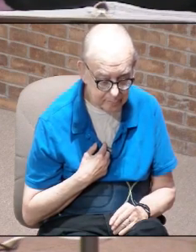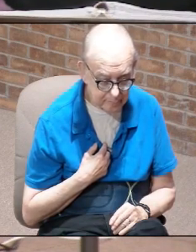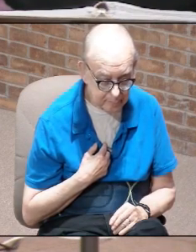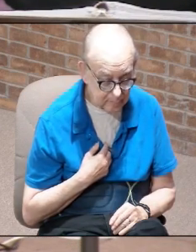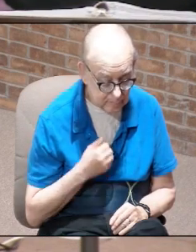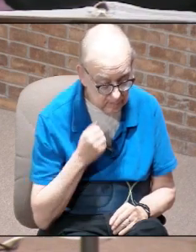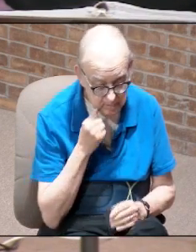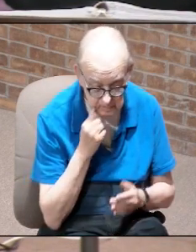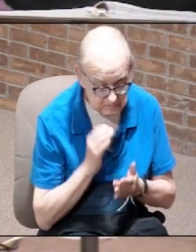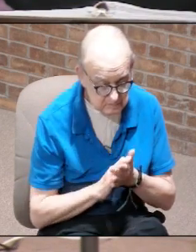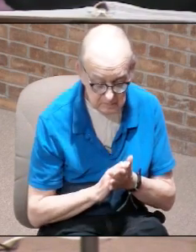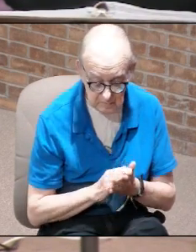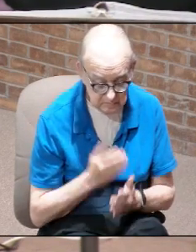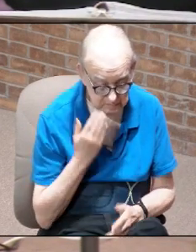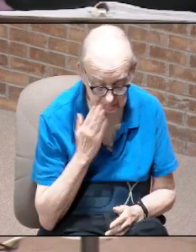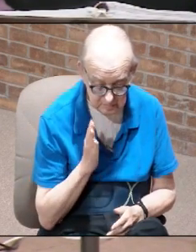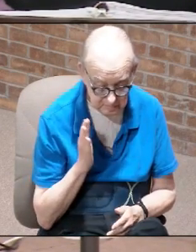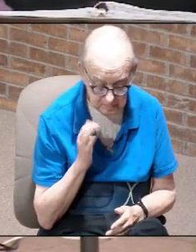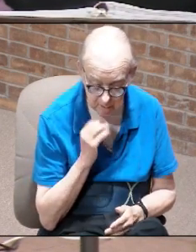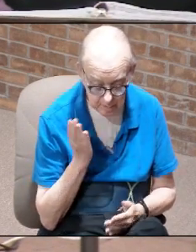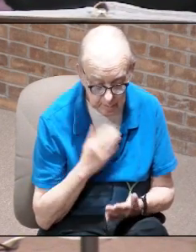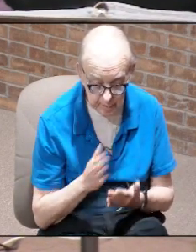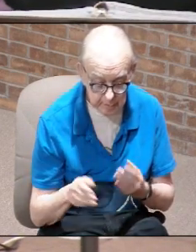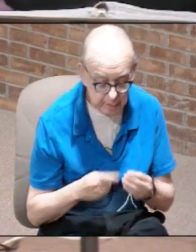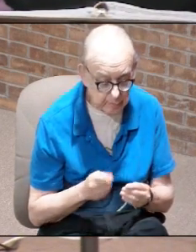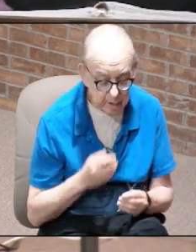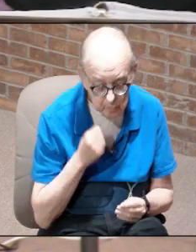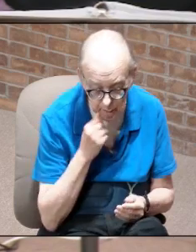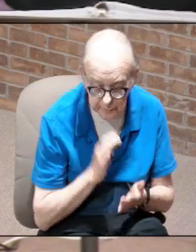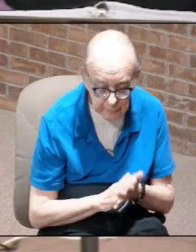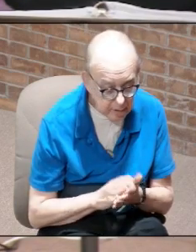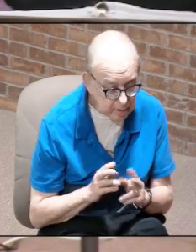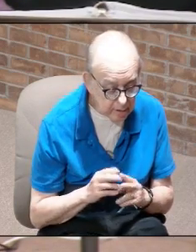She doesn't. I don't know everything about her.